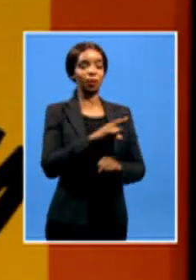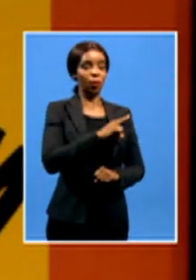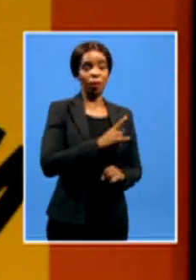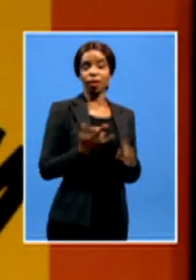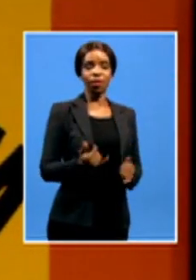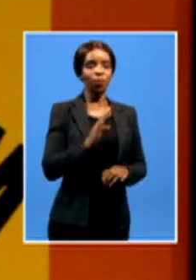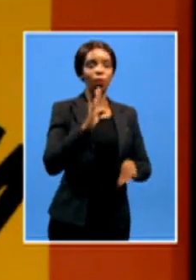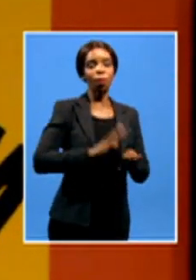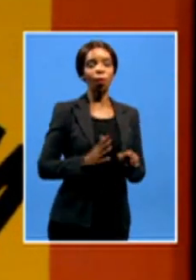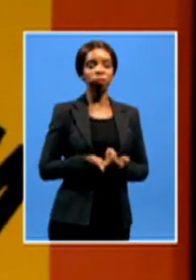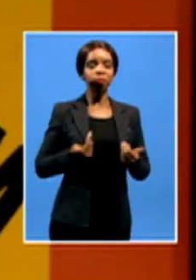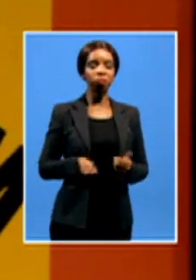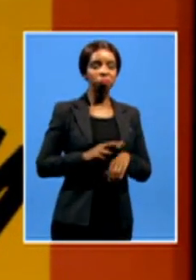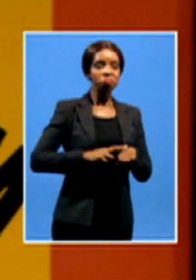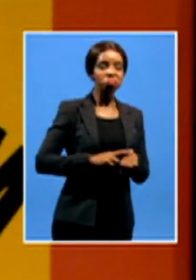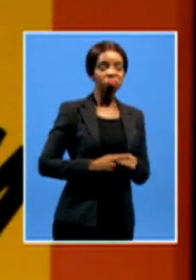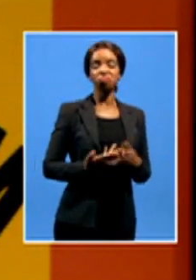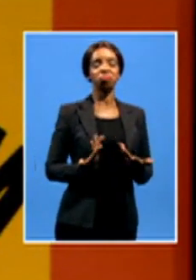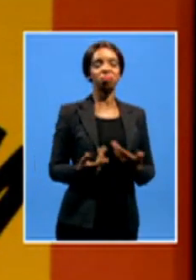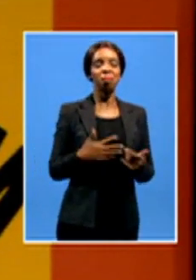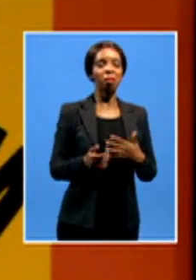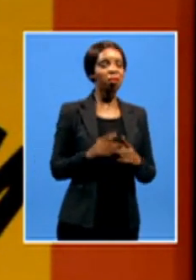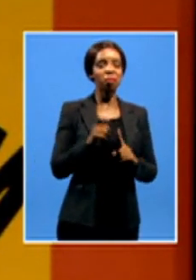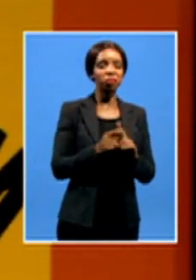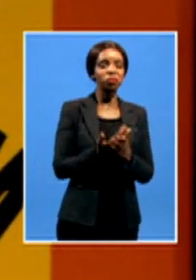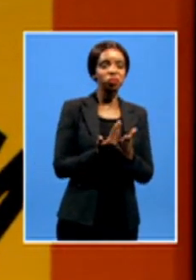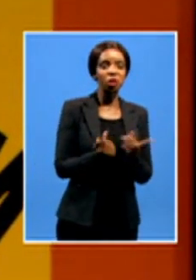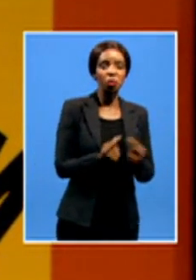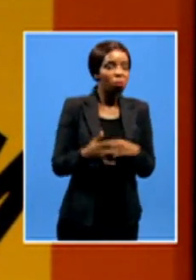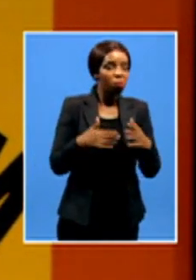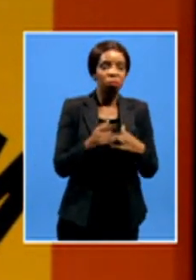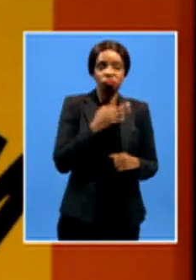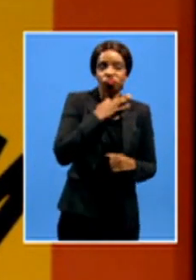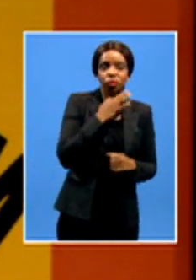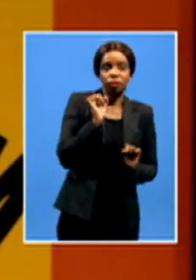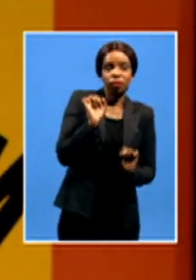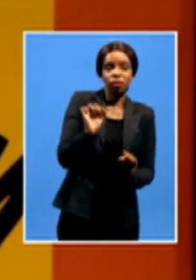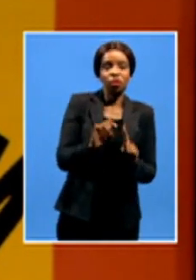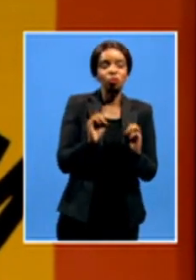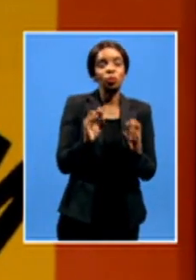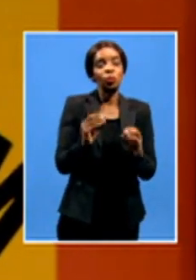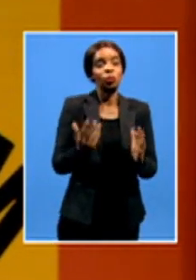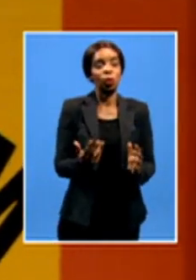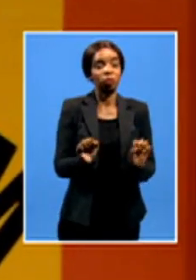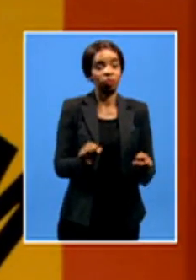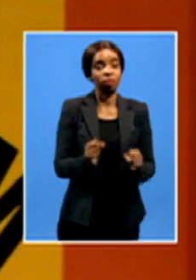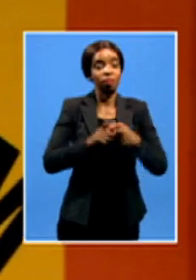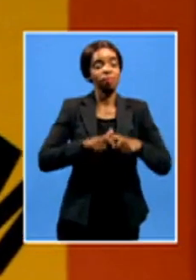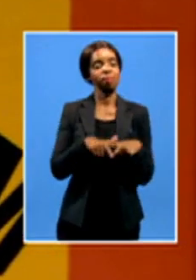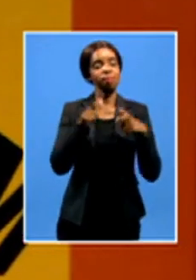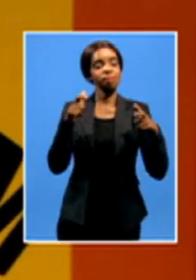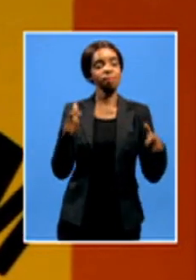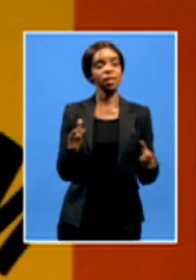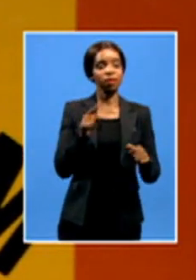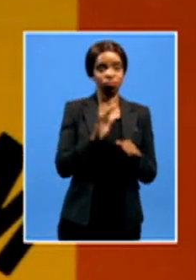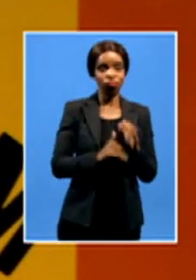racial segregation. Anybody can do whatever art form that you want. So there is really a big and